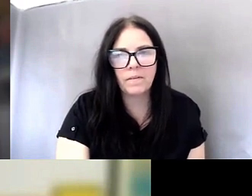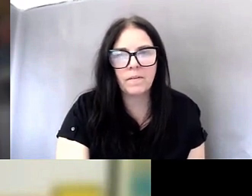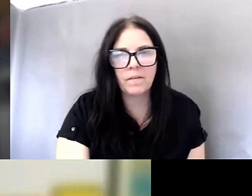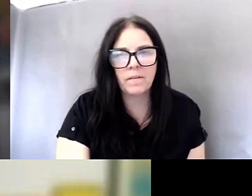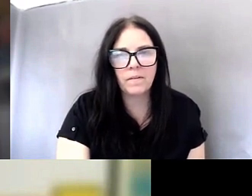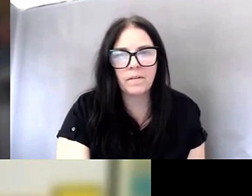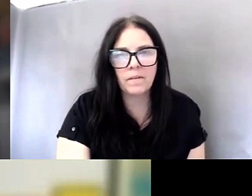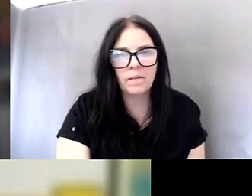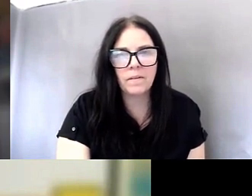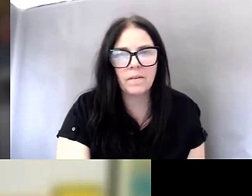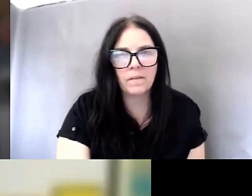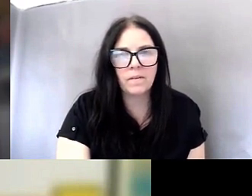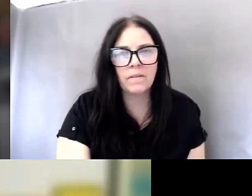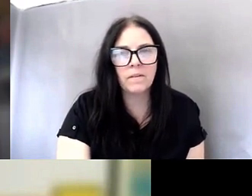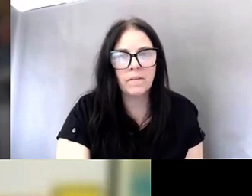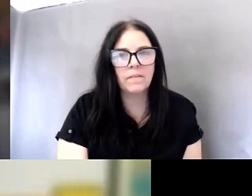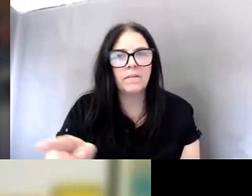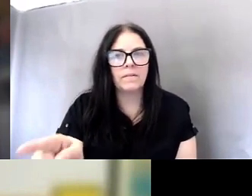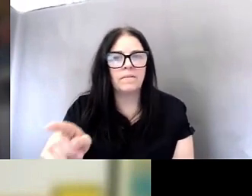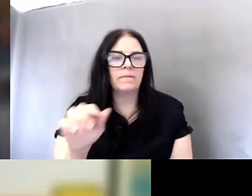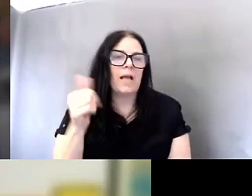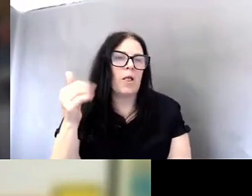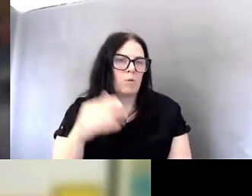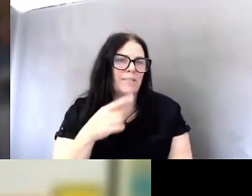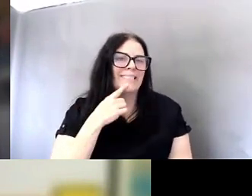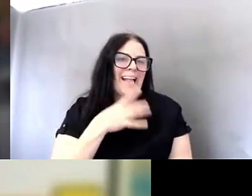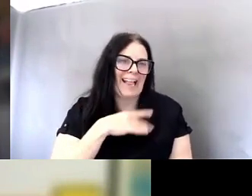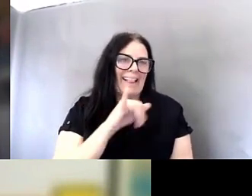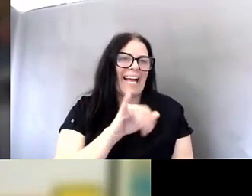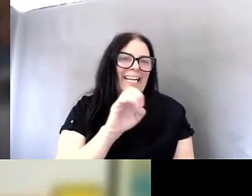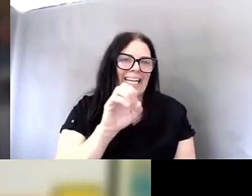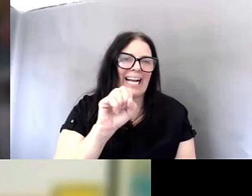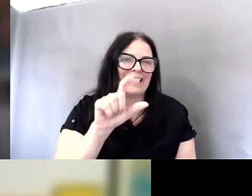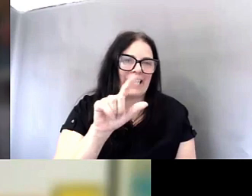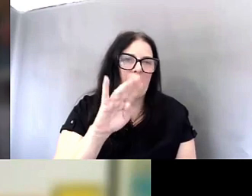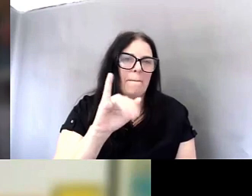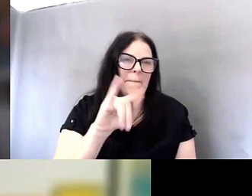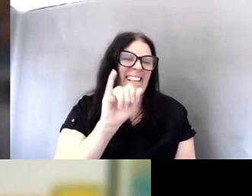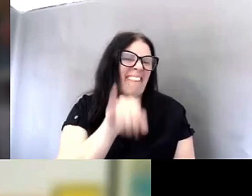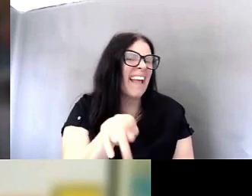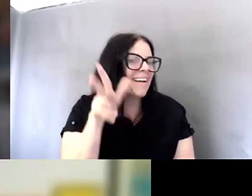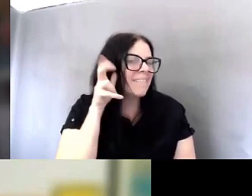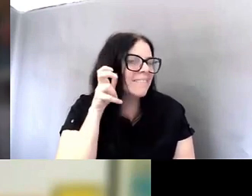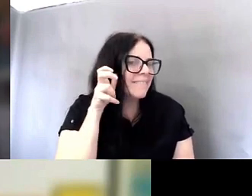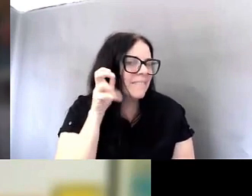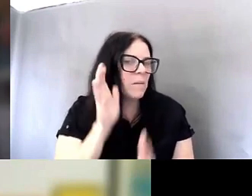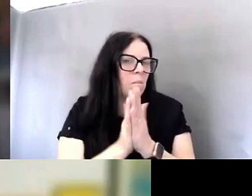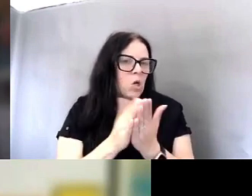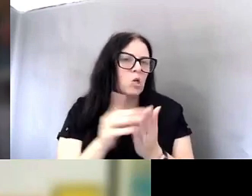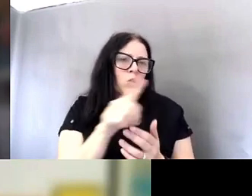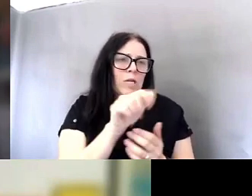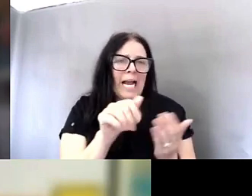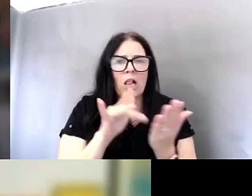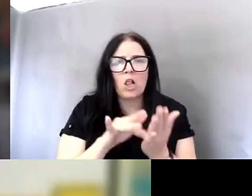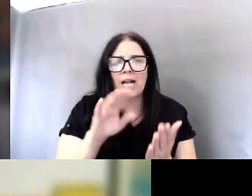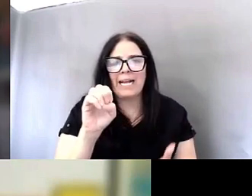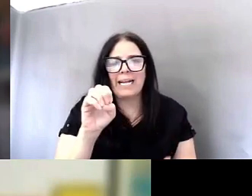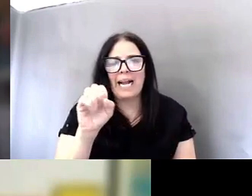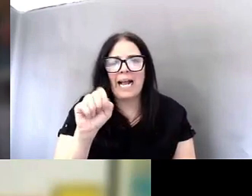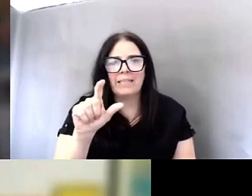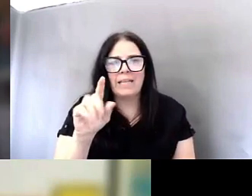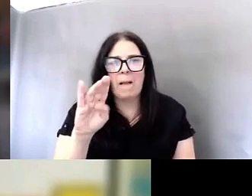There, yes, ESL Bits is really good. I highly recommend it. So if you want to click on ESL Bits, Monica, we can just